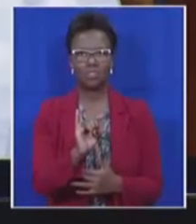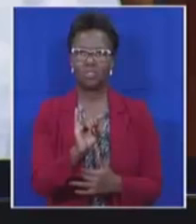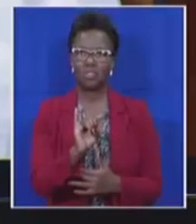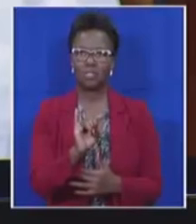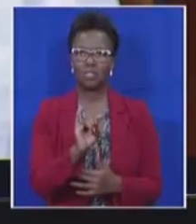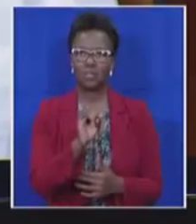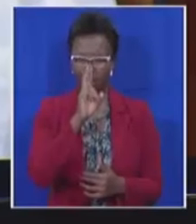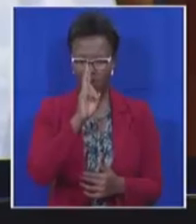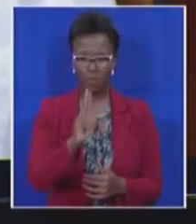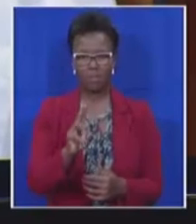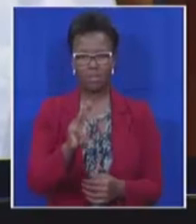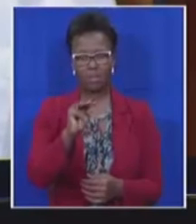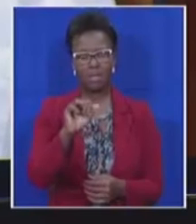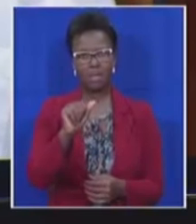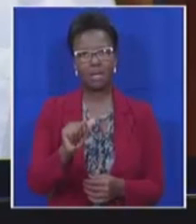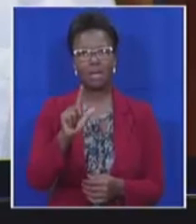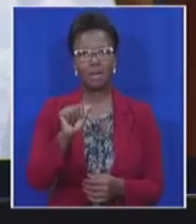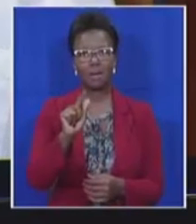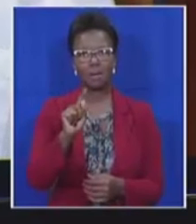Honourable Malachi.